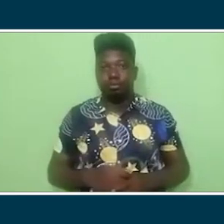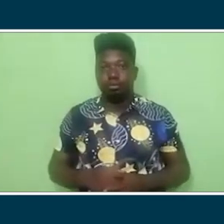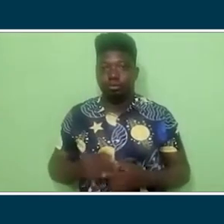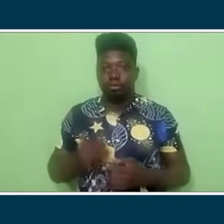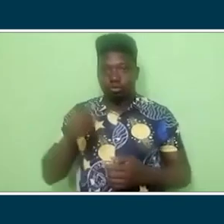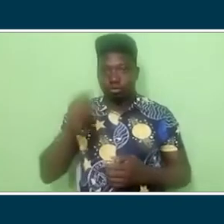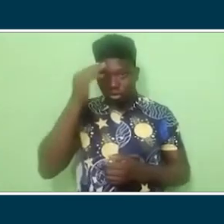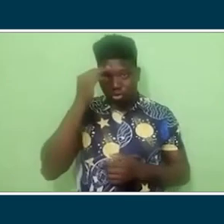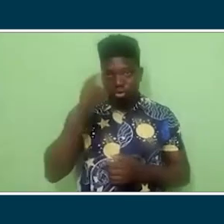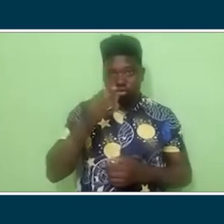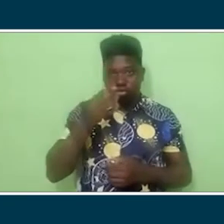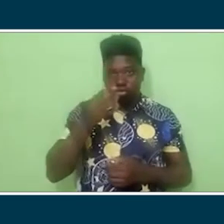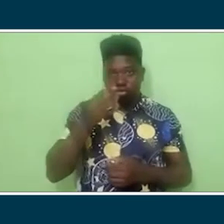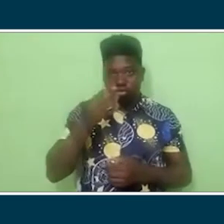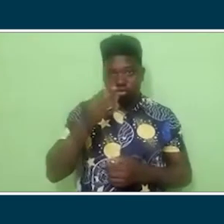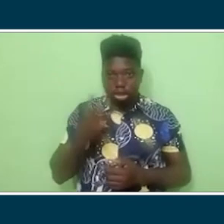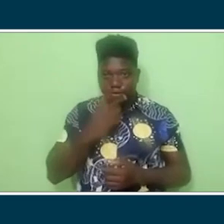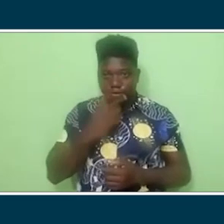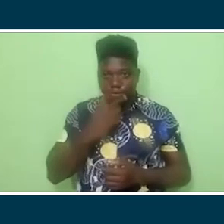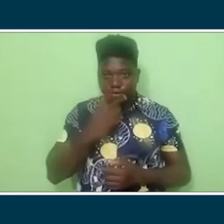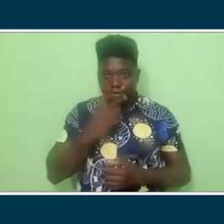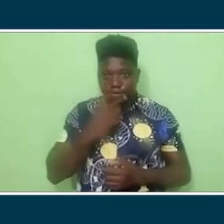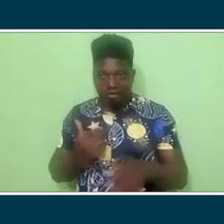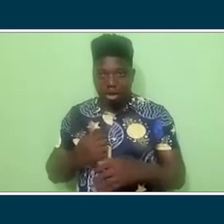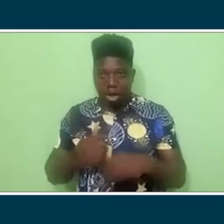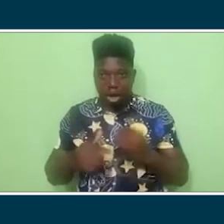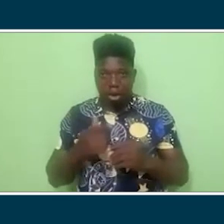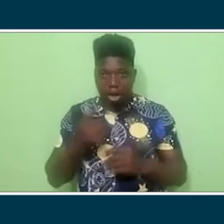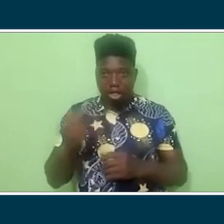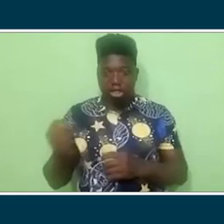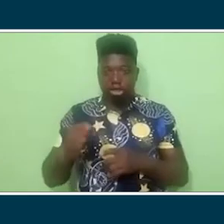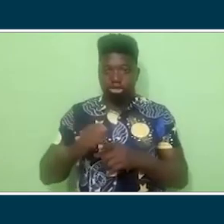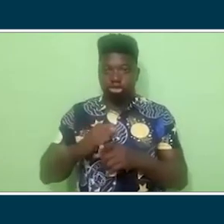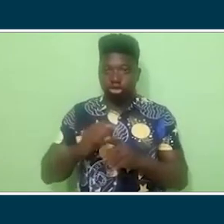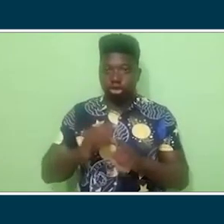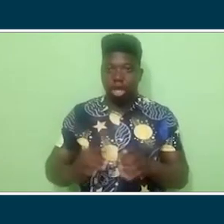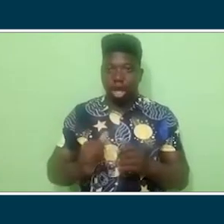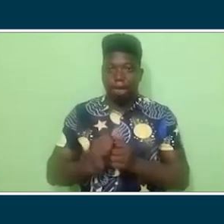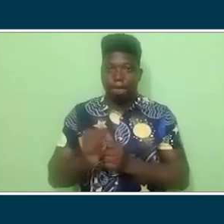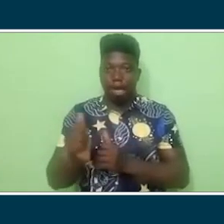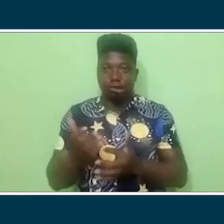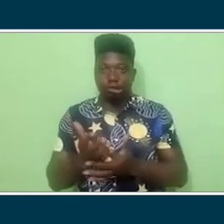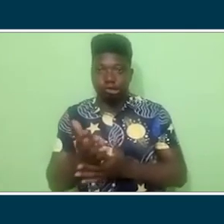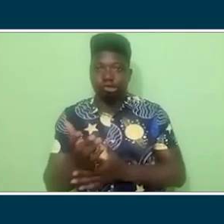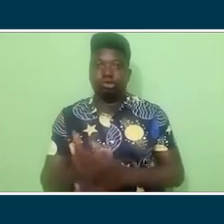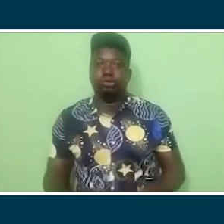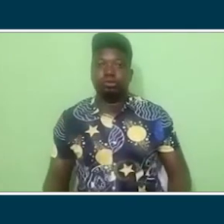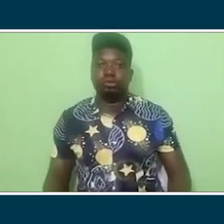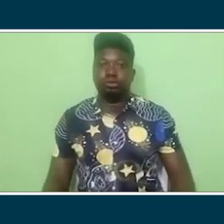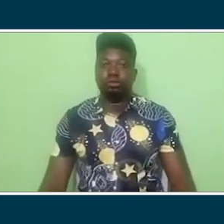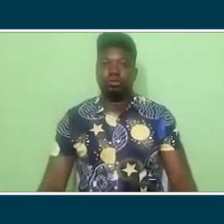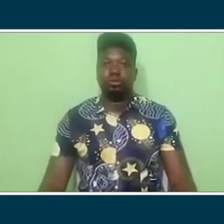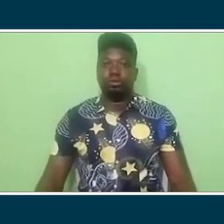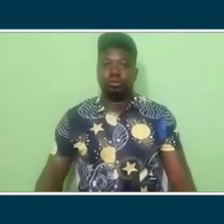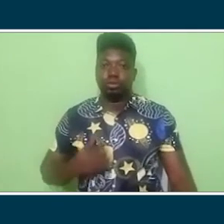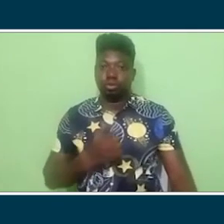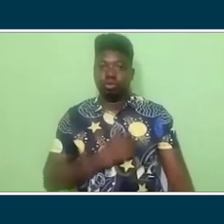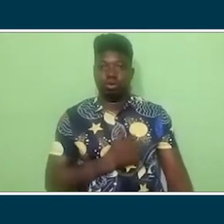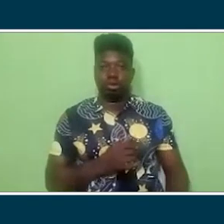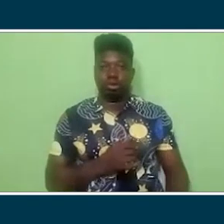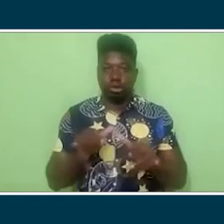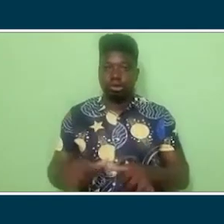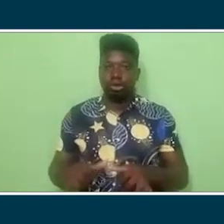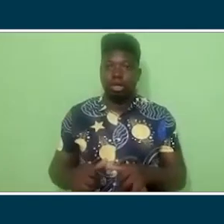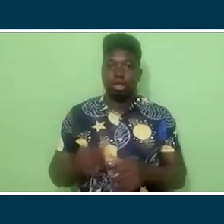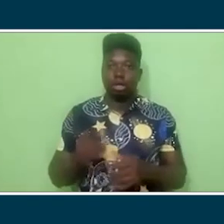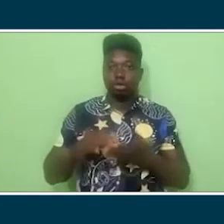you're speaking before about how if a stranger passes through, you have them stay within the community so that they can,